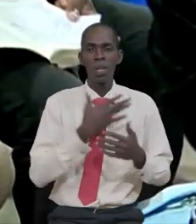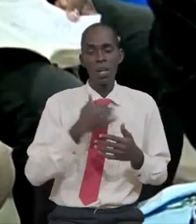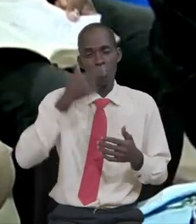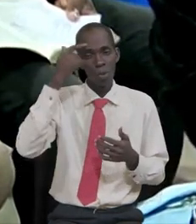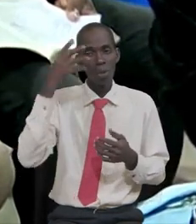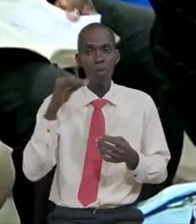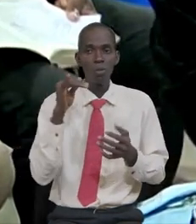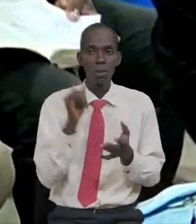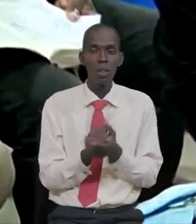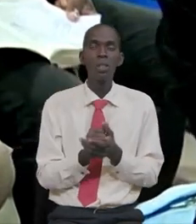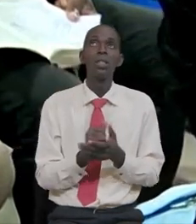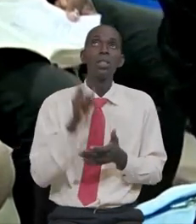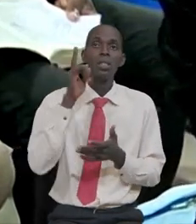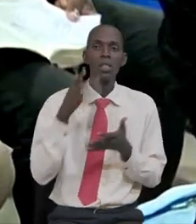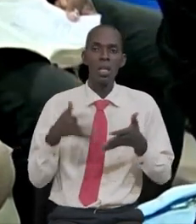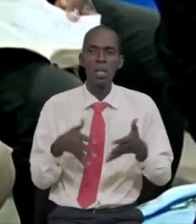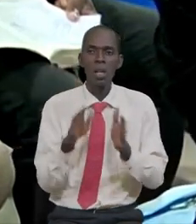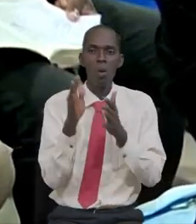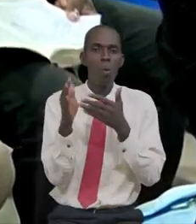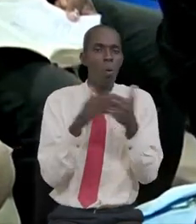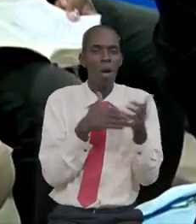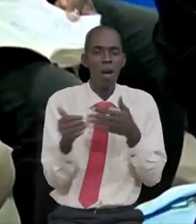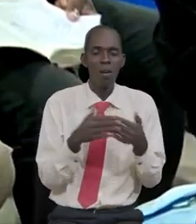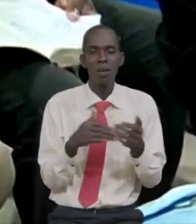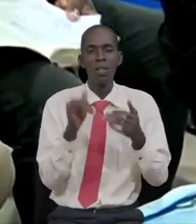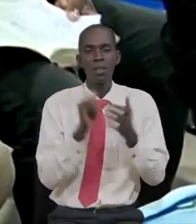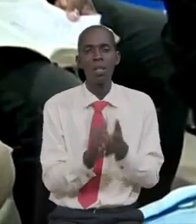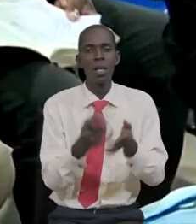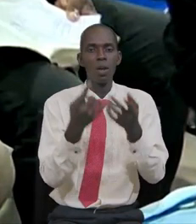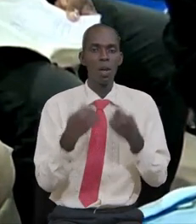that, he allows whatever comes into our lives.